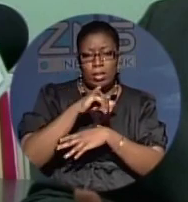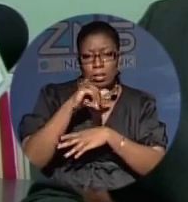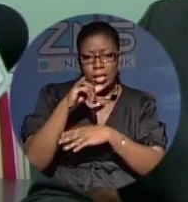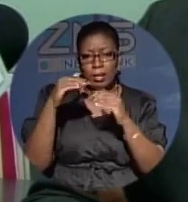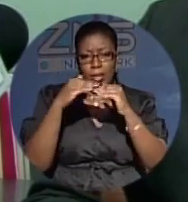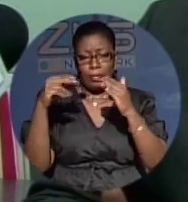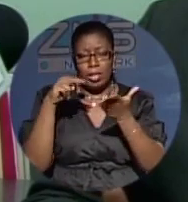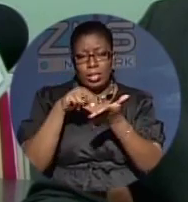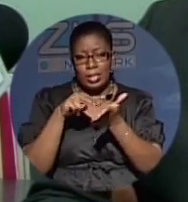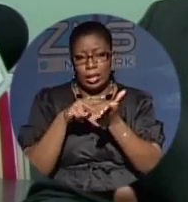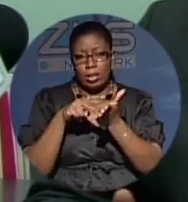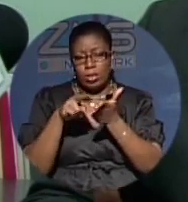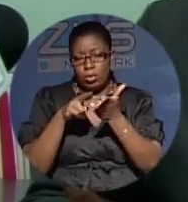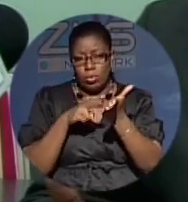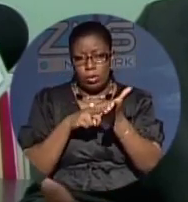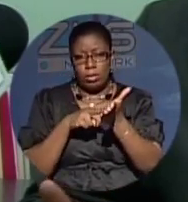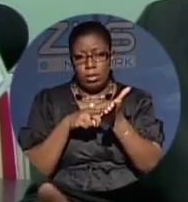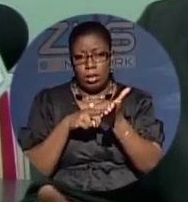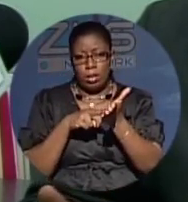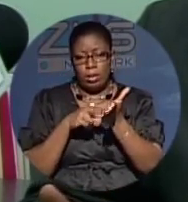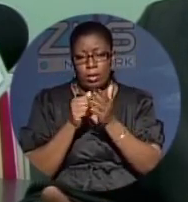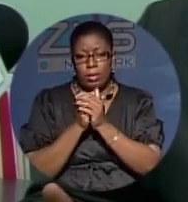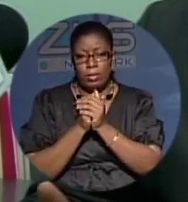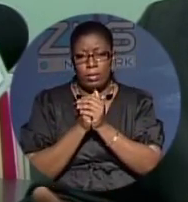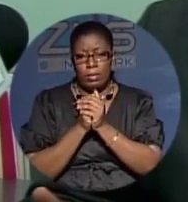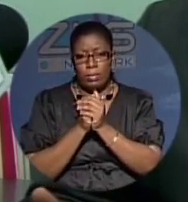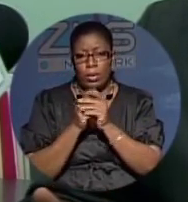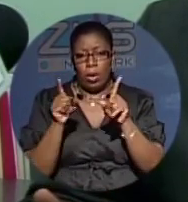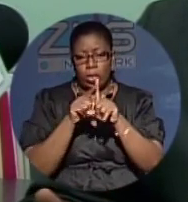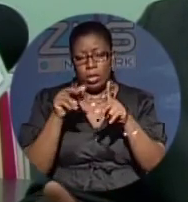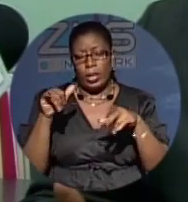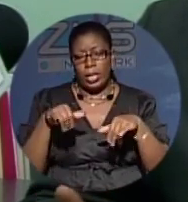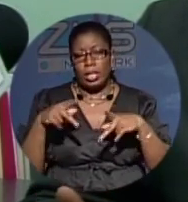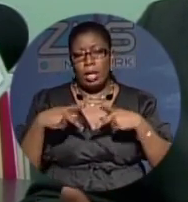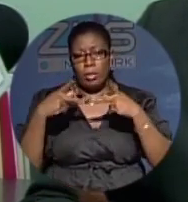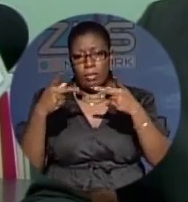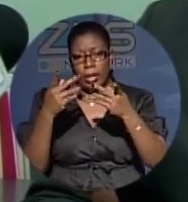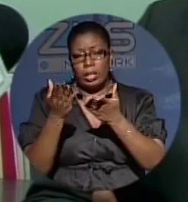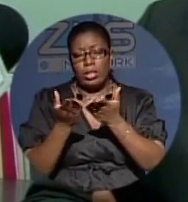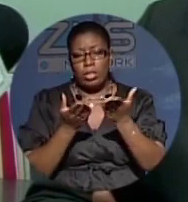matter of fact, in many instances, you guys are superior when it comes to providing service. So right